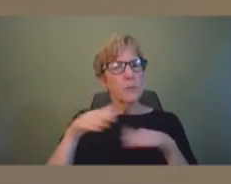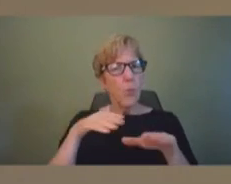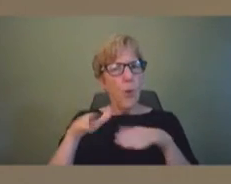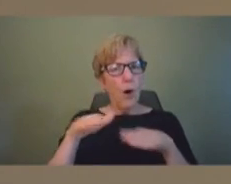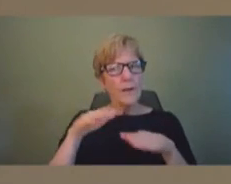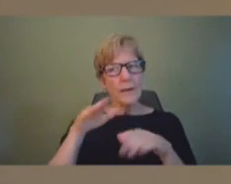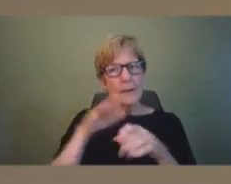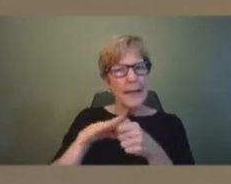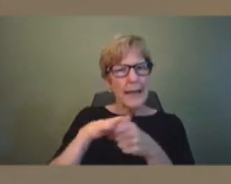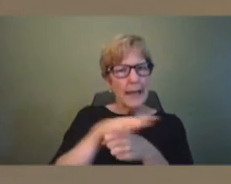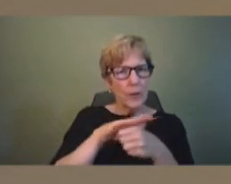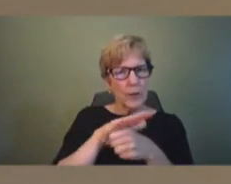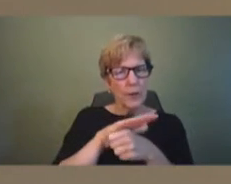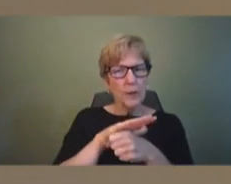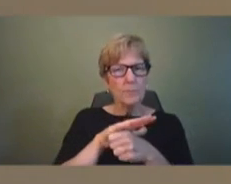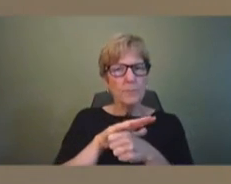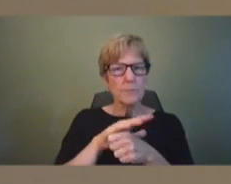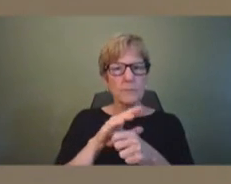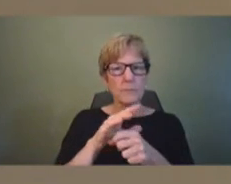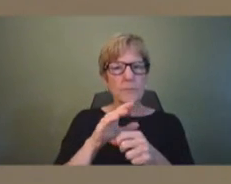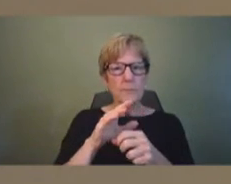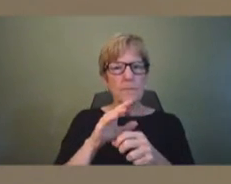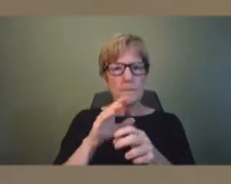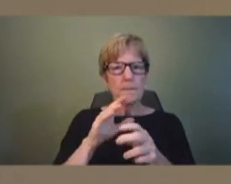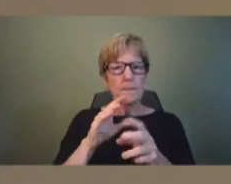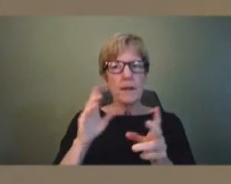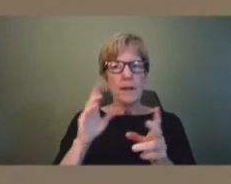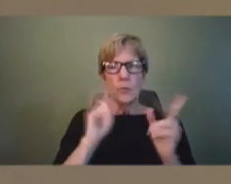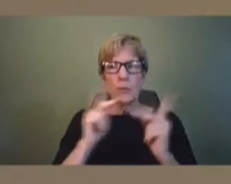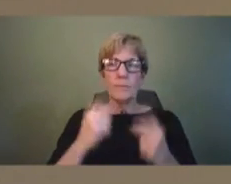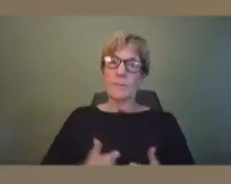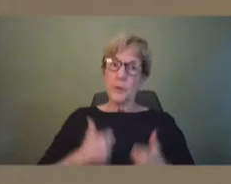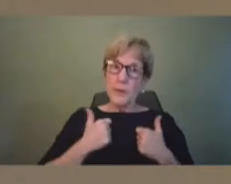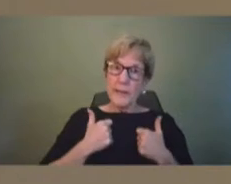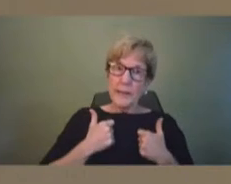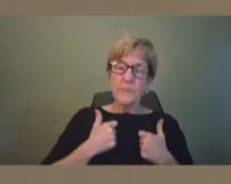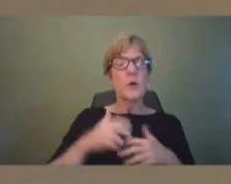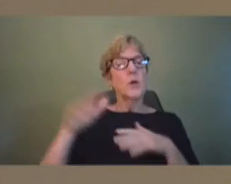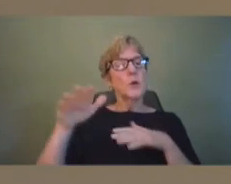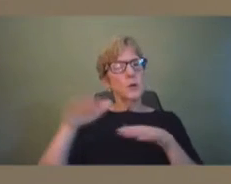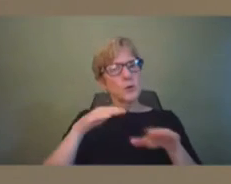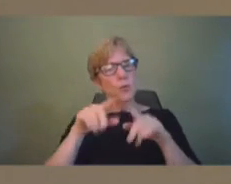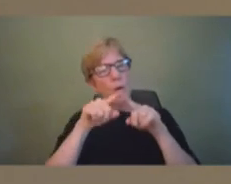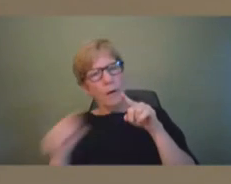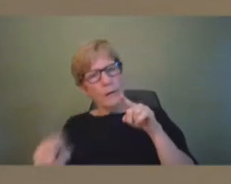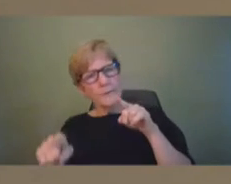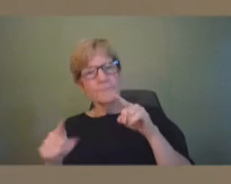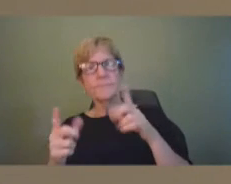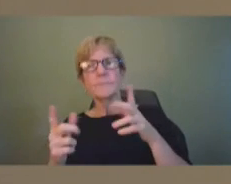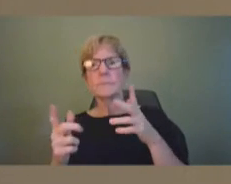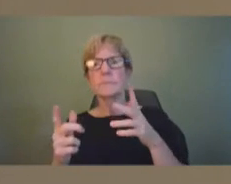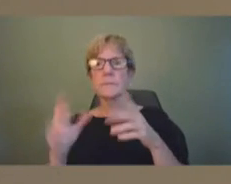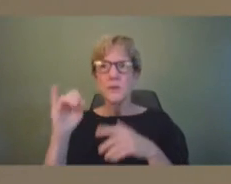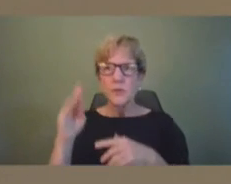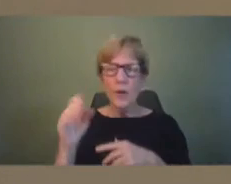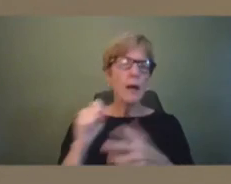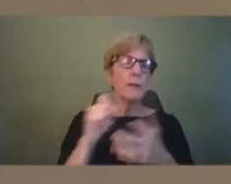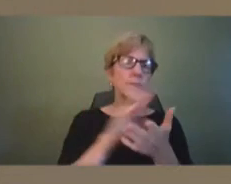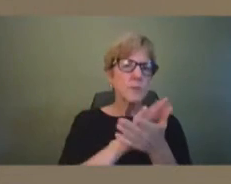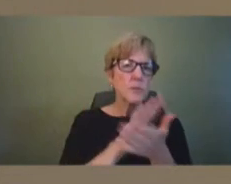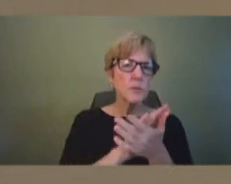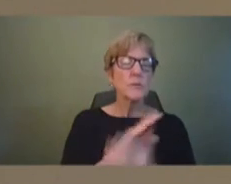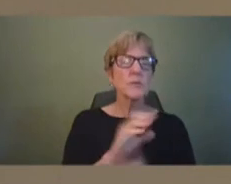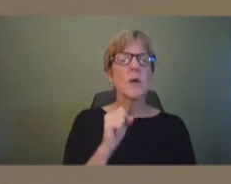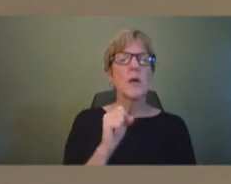folks down down um from where folks are living um down to where the jobs and where the schools are so I